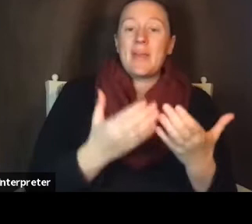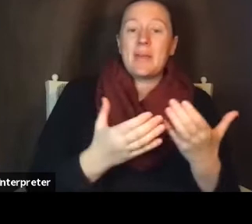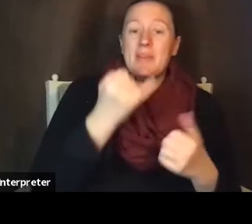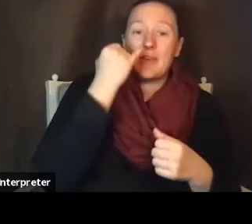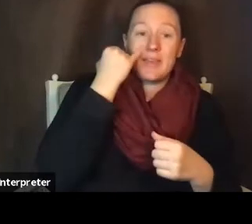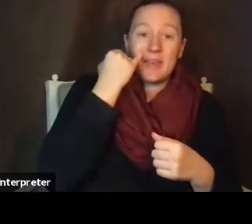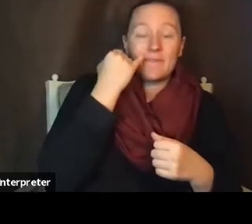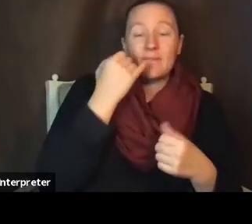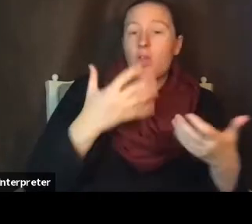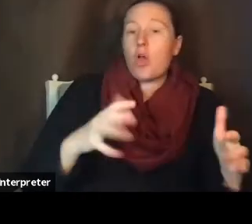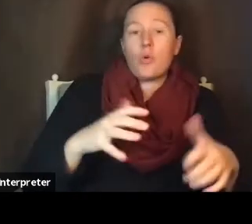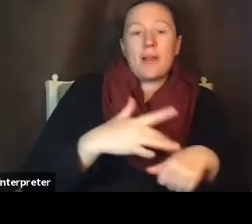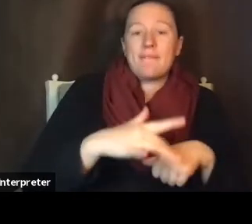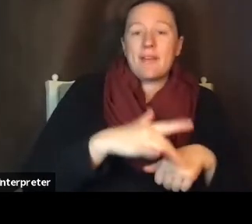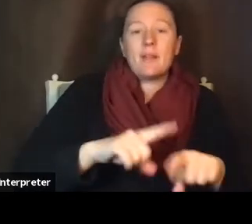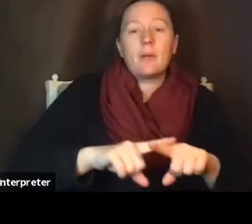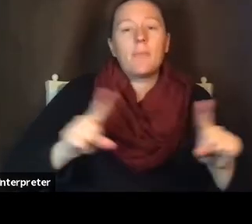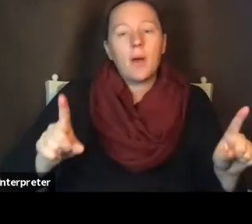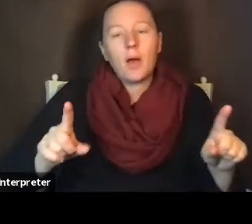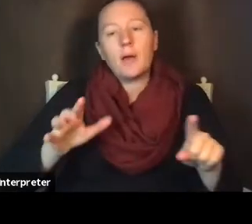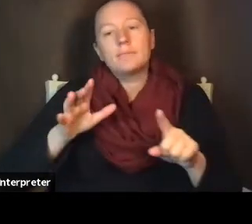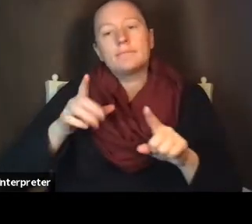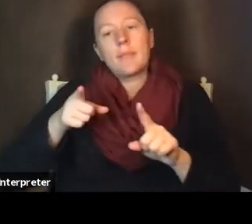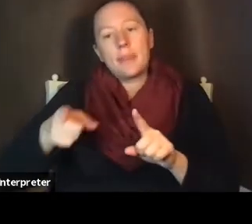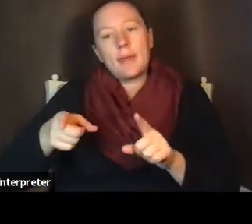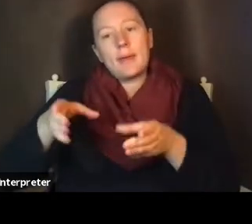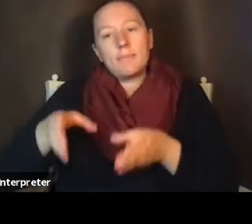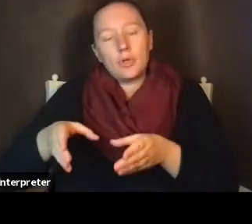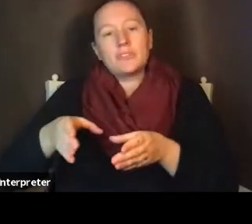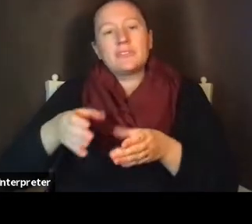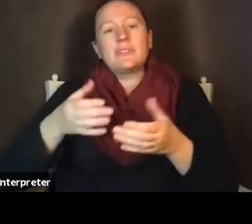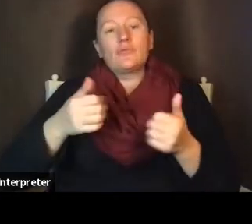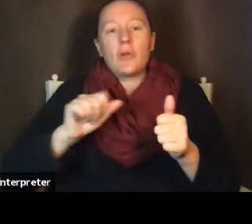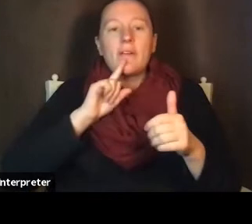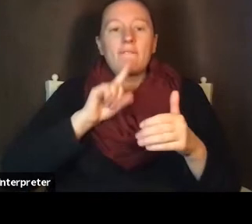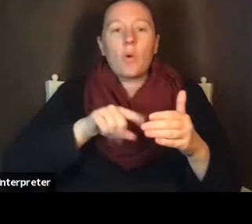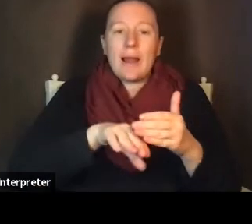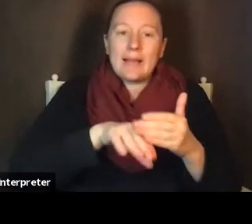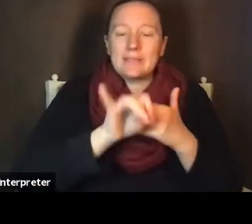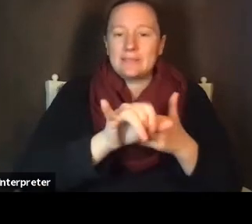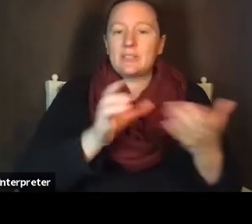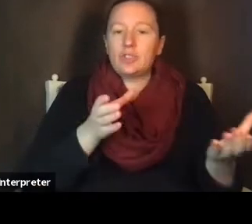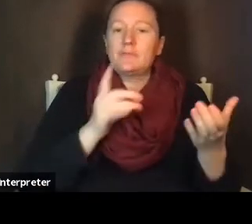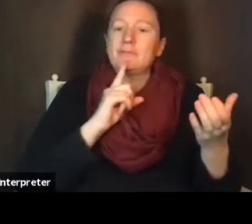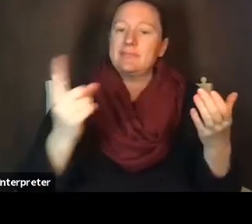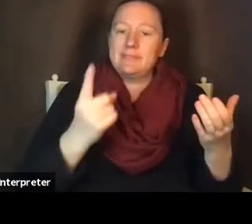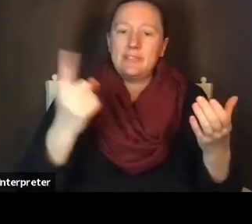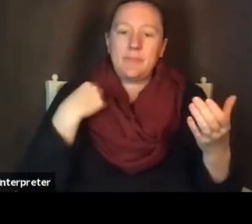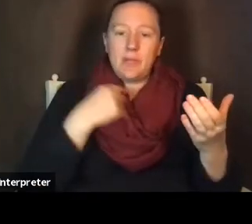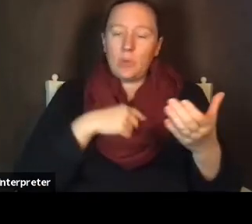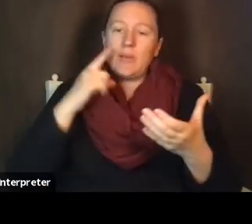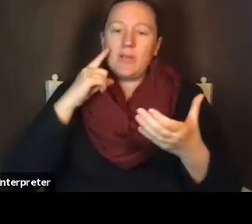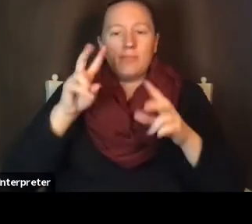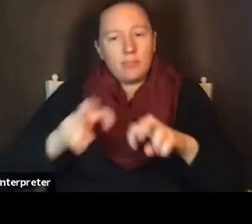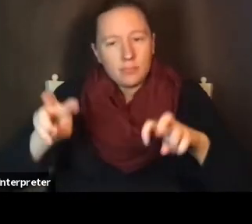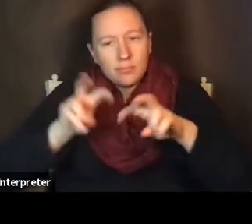but the complexity of being able to access that service is something we spent a lot of time in the